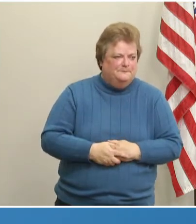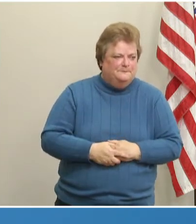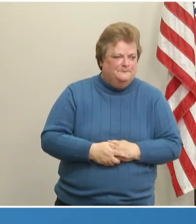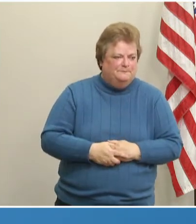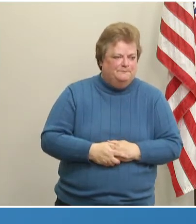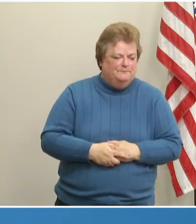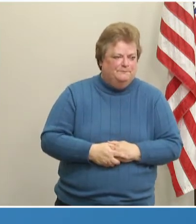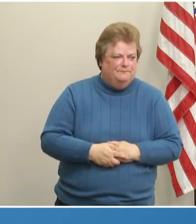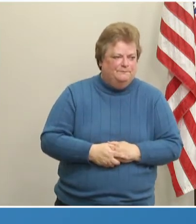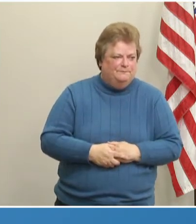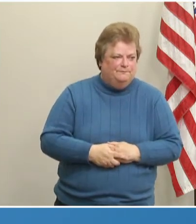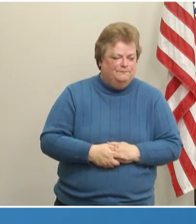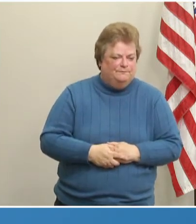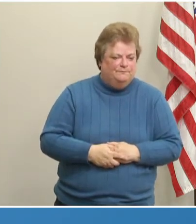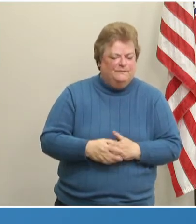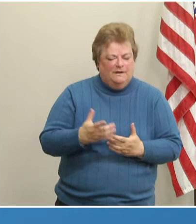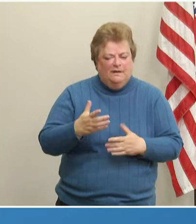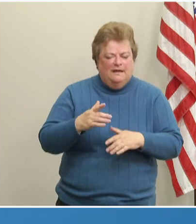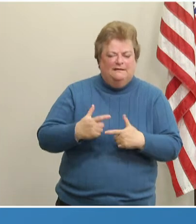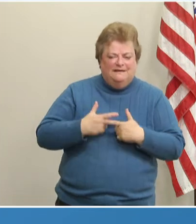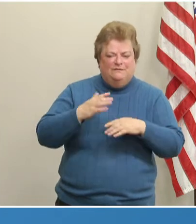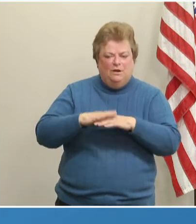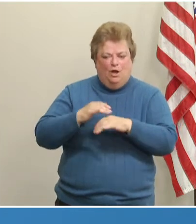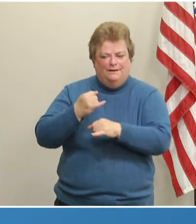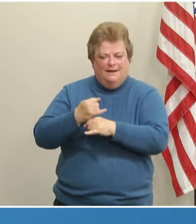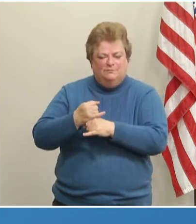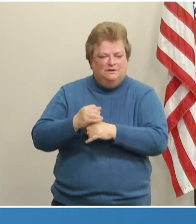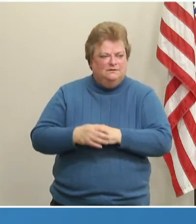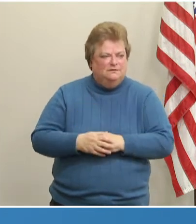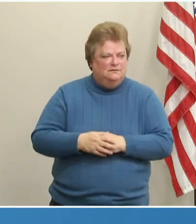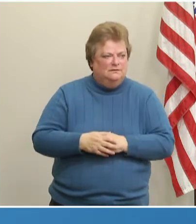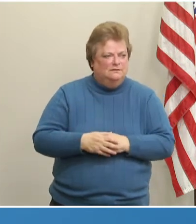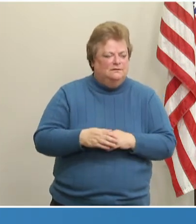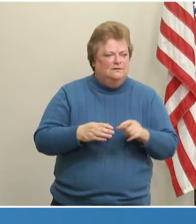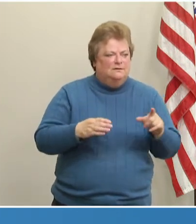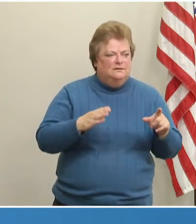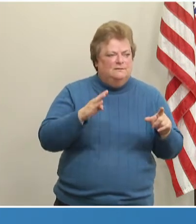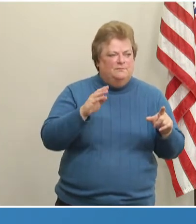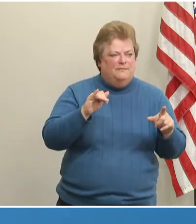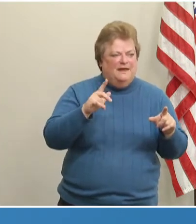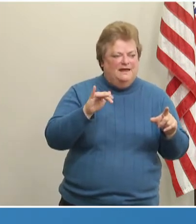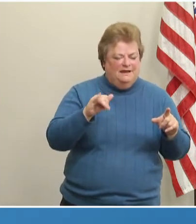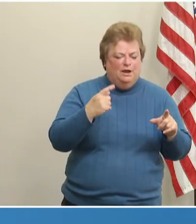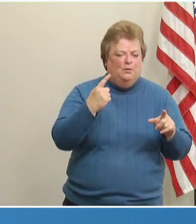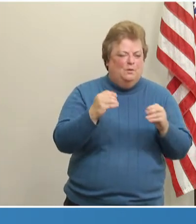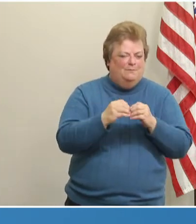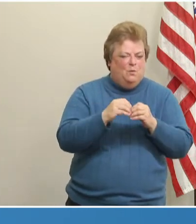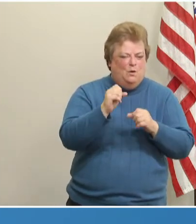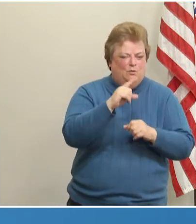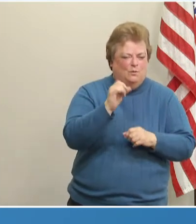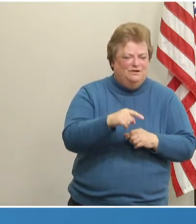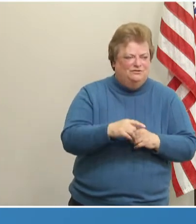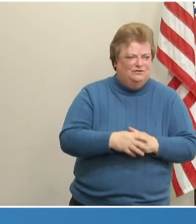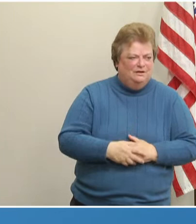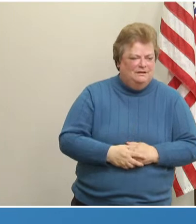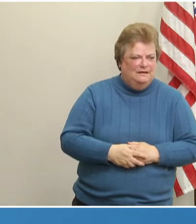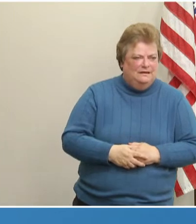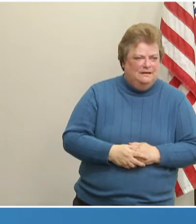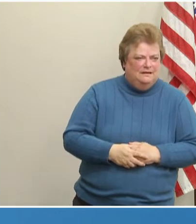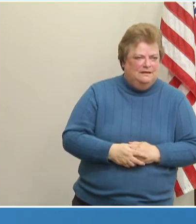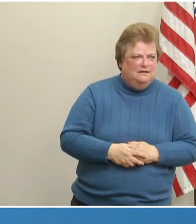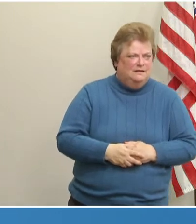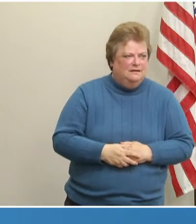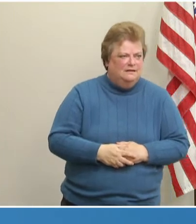or attending, not on campus, but attending school. This is Bailey. I have one quick question before we go. Right now